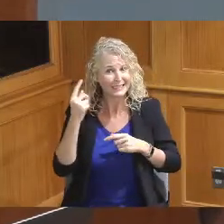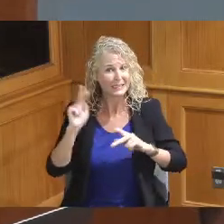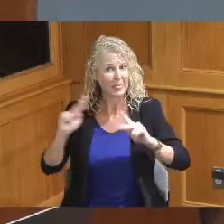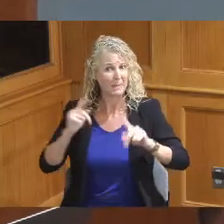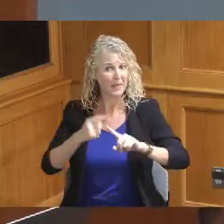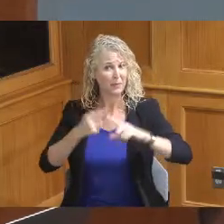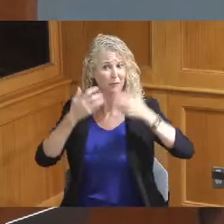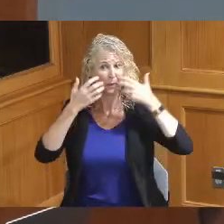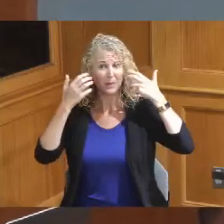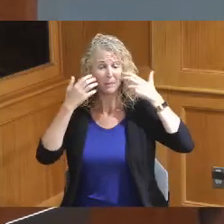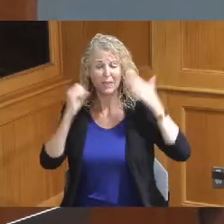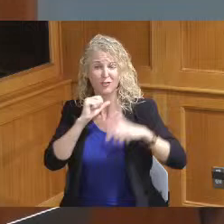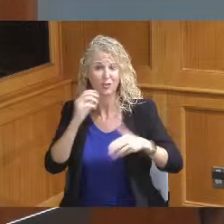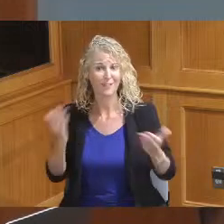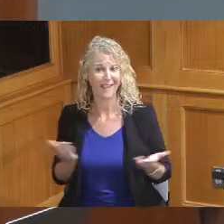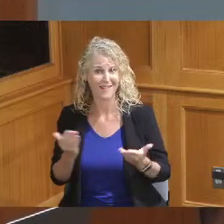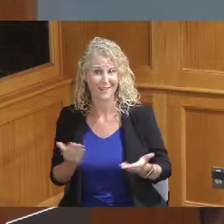here